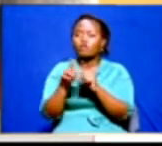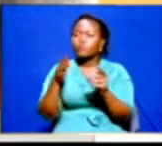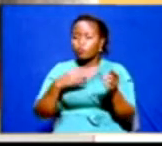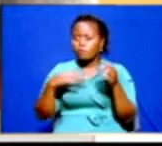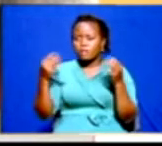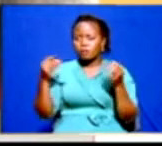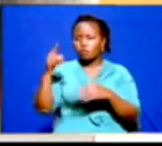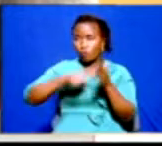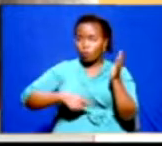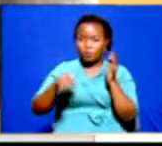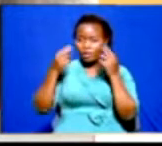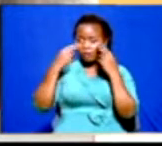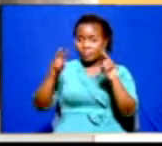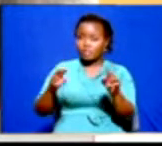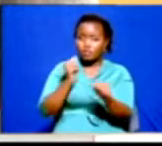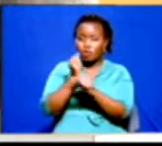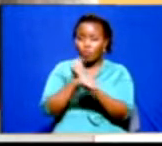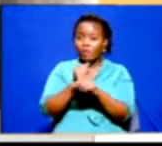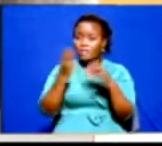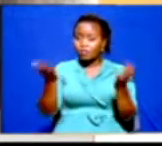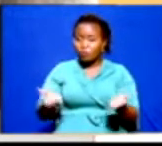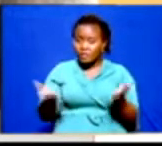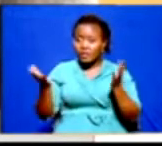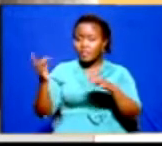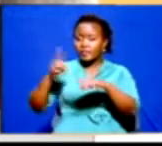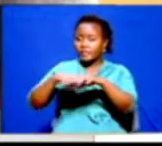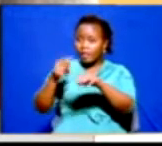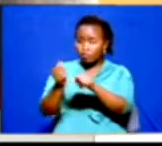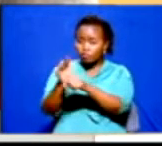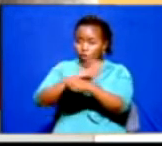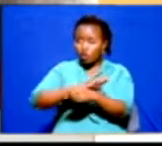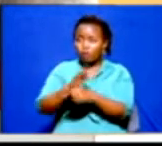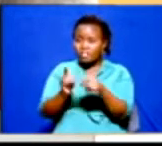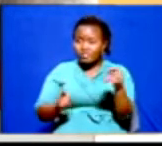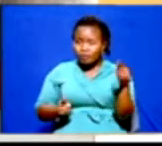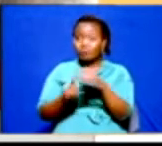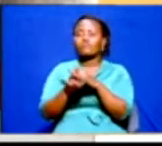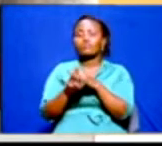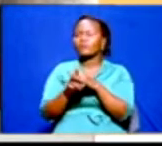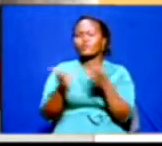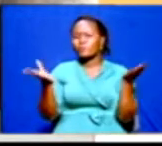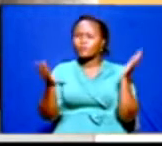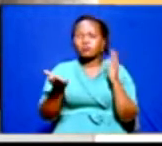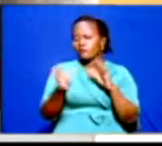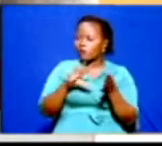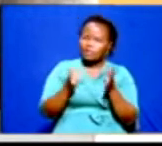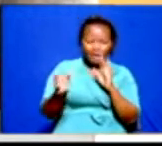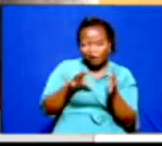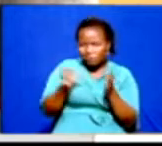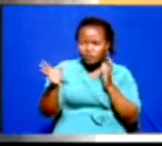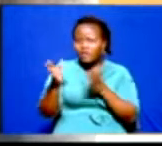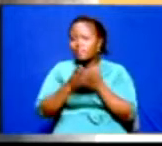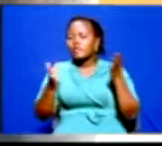us is when COVID came in, it was a blessing in disguise, because yes, we are losing people, but at the same